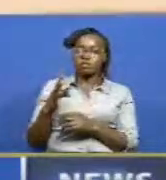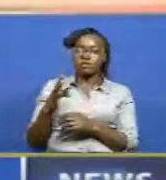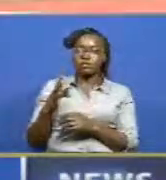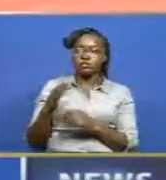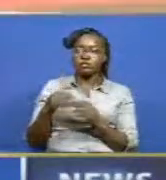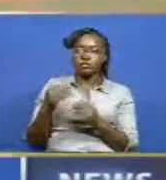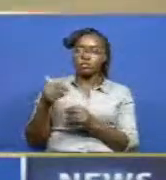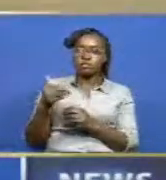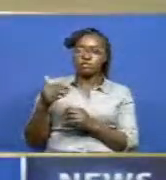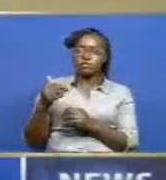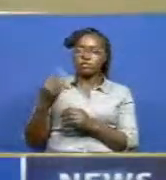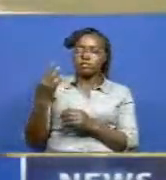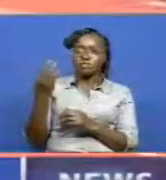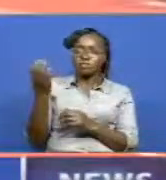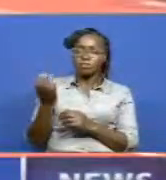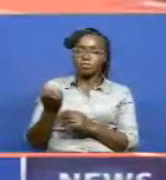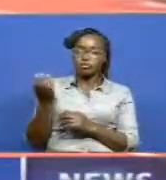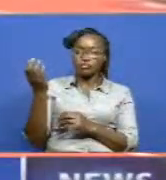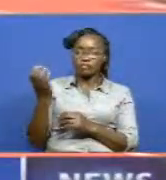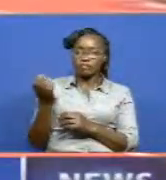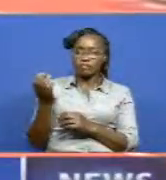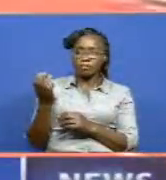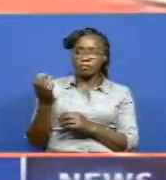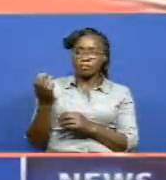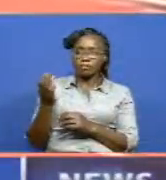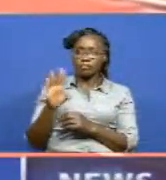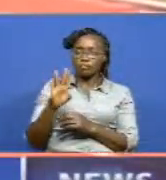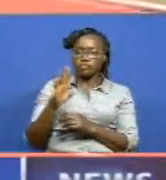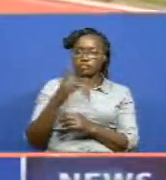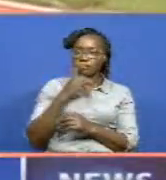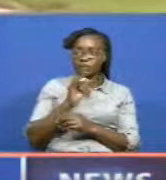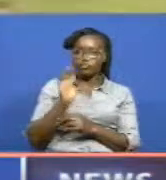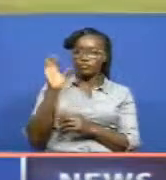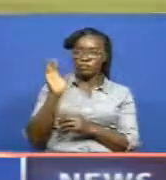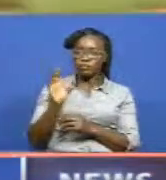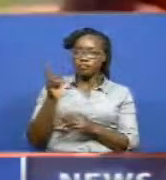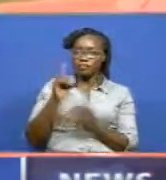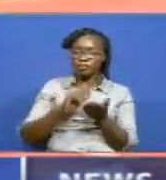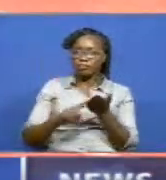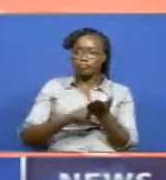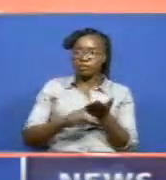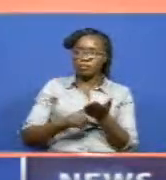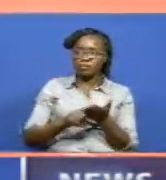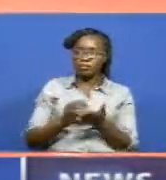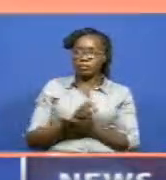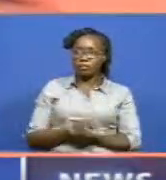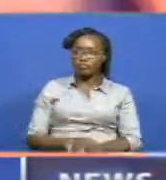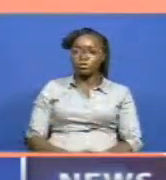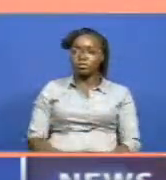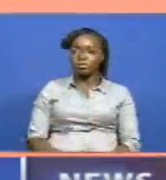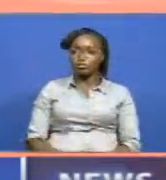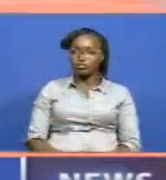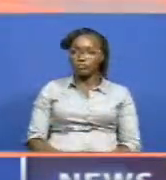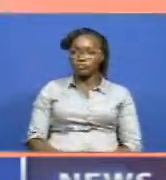after clinching 3 gold medals, 4 silver and 1 bronze medal.